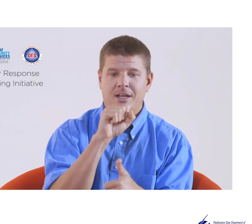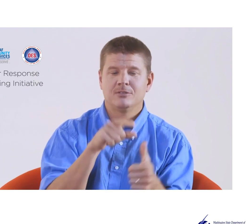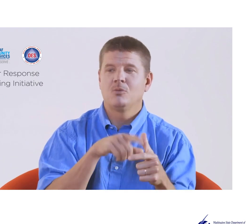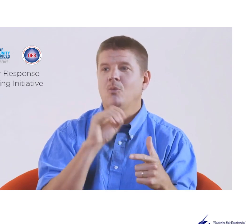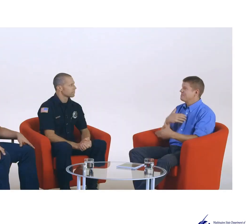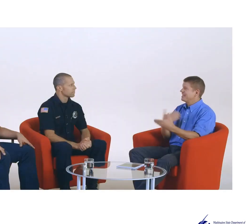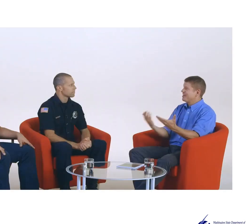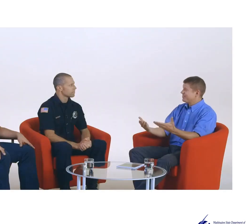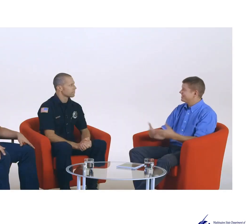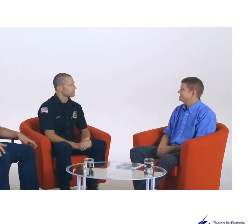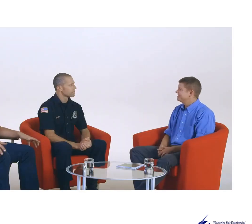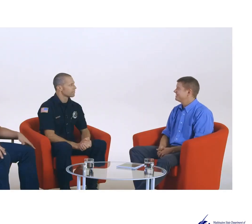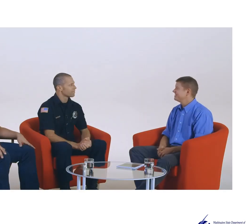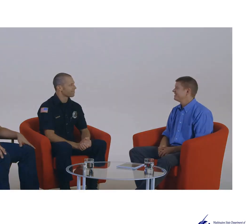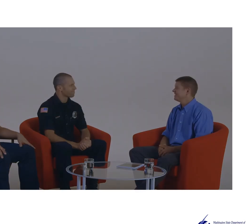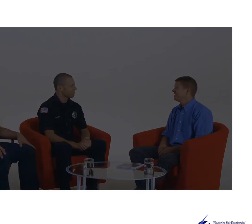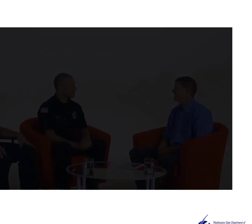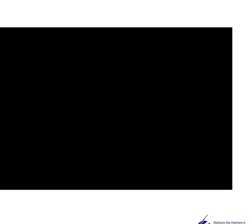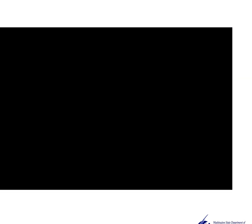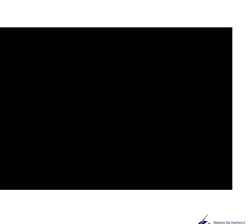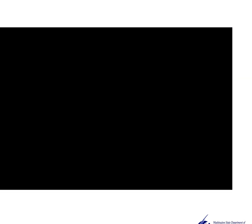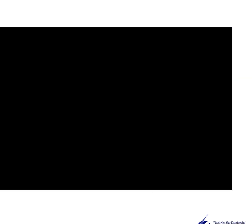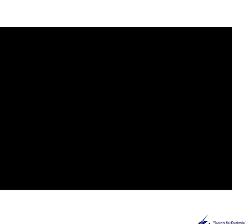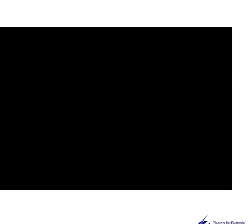website. Thank you for having me here.